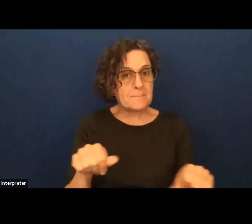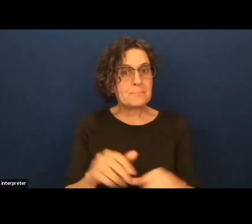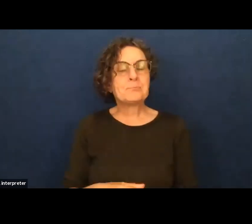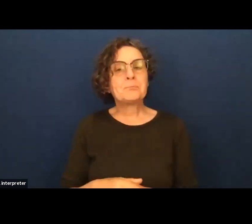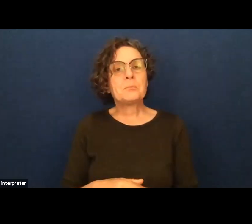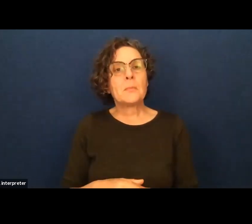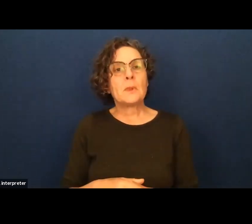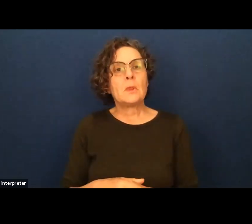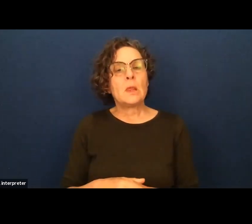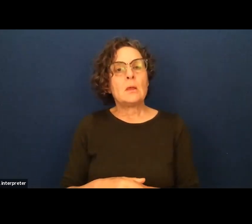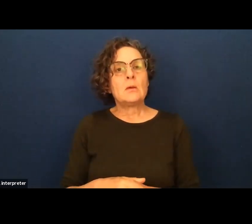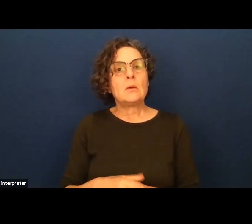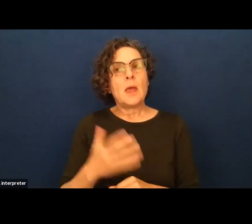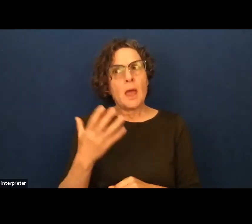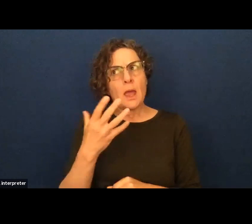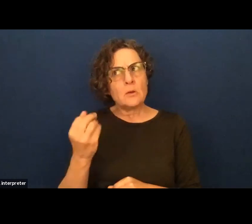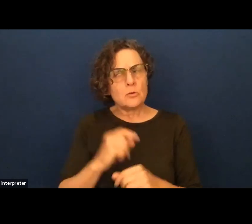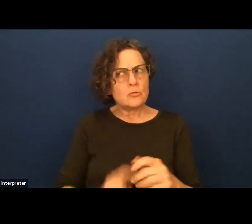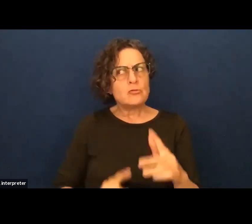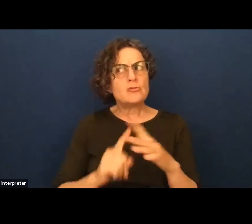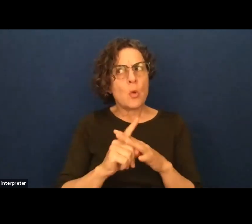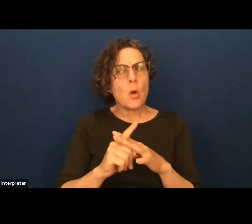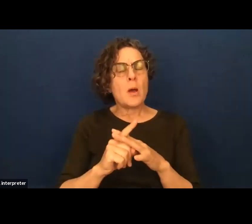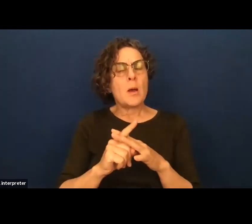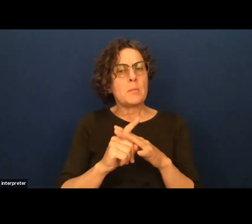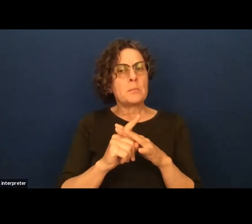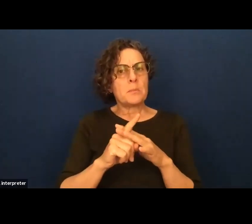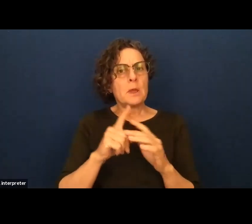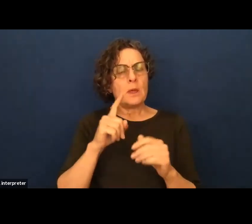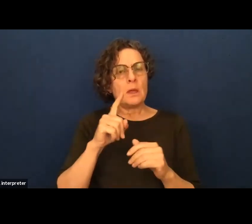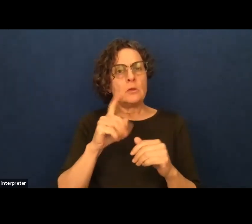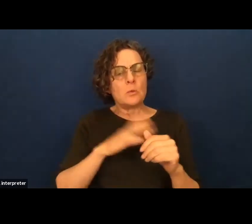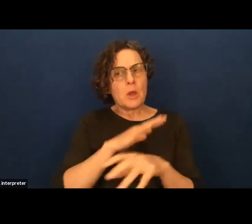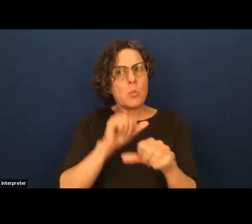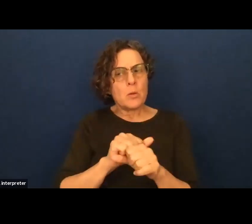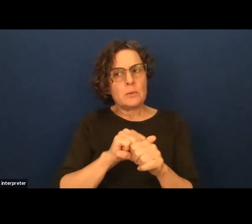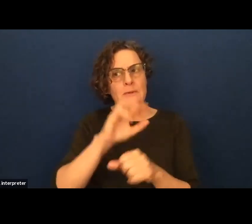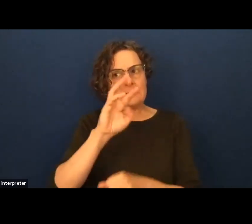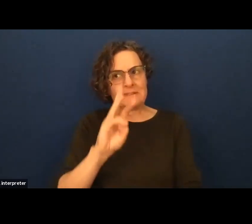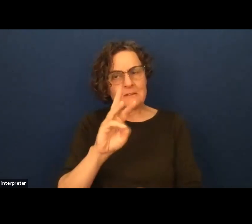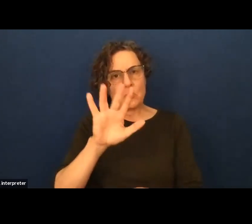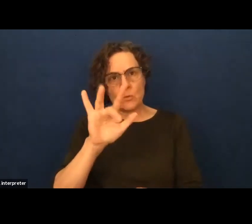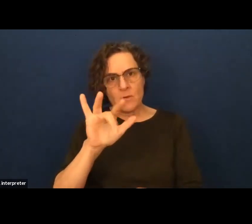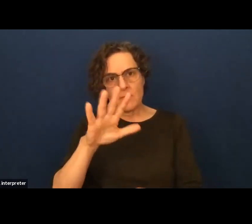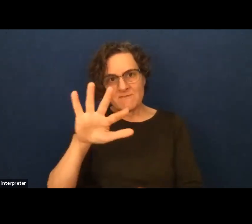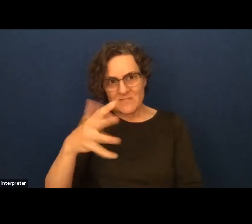we have some in-person appointments at the 625 5th Street offices.